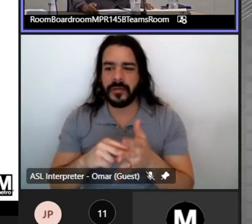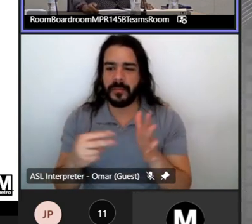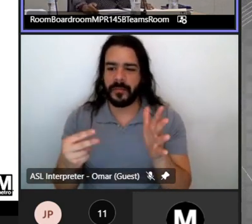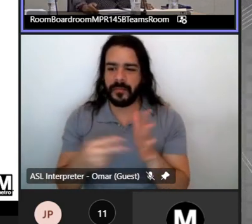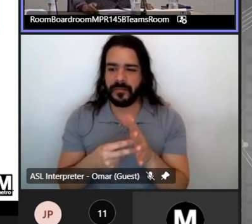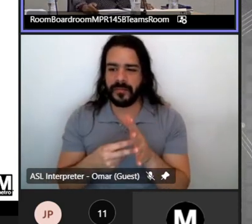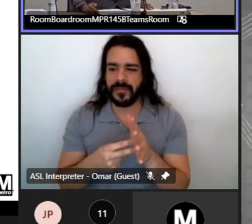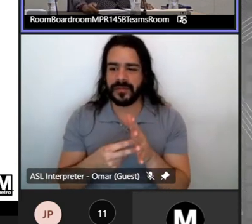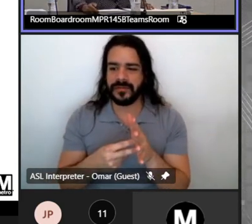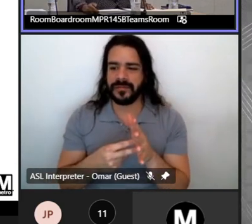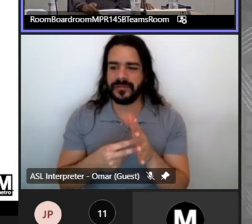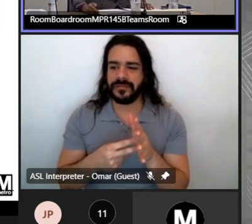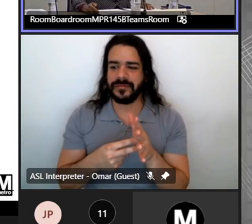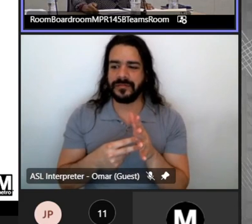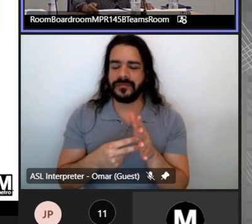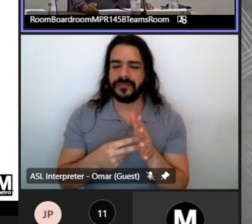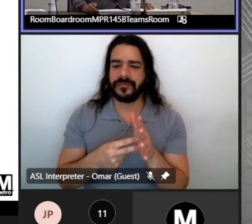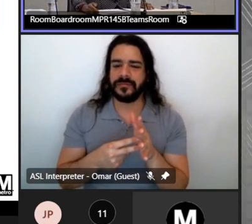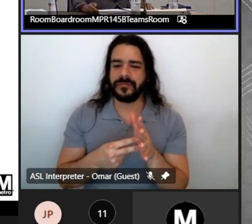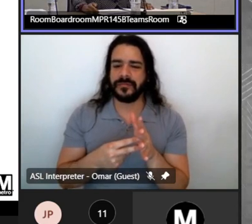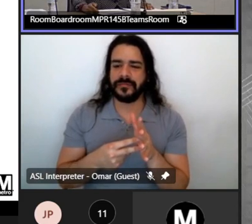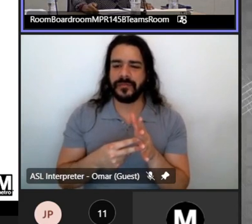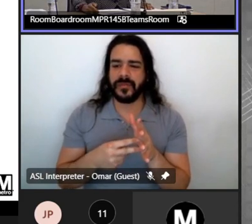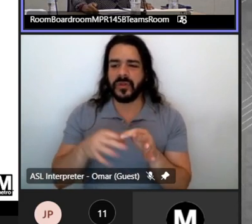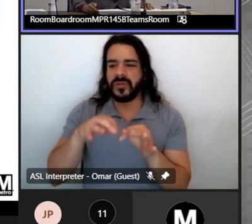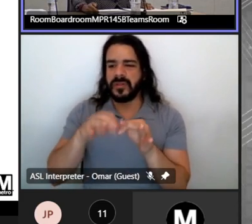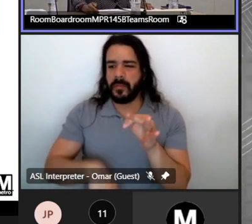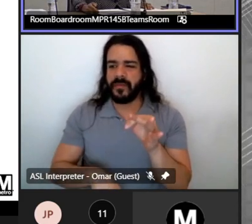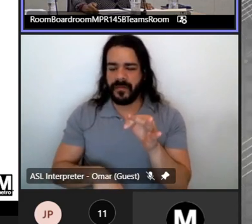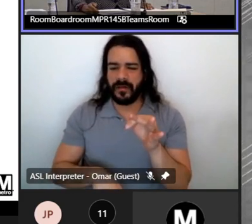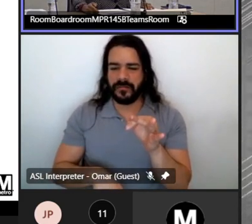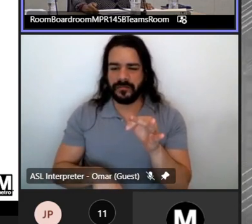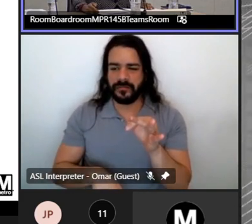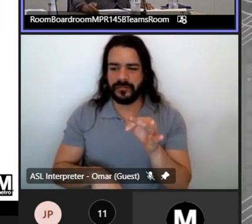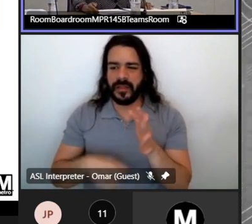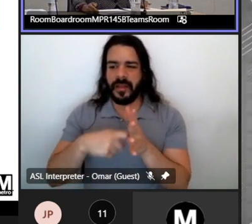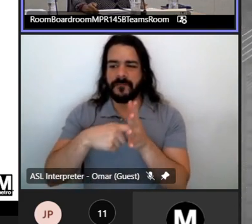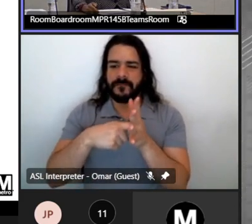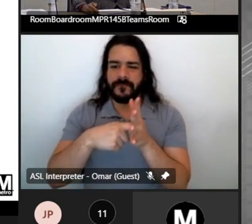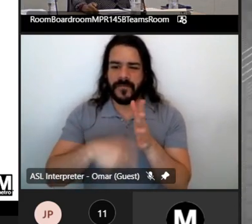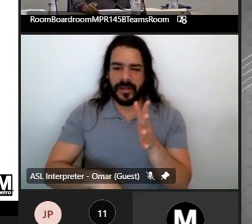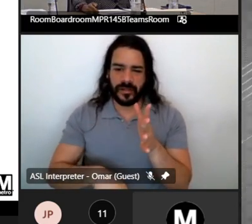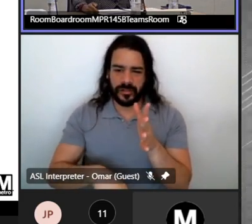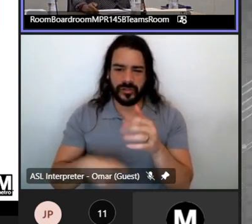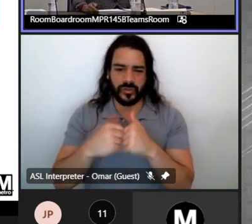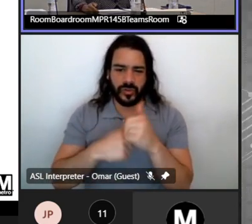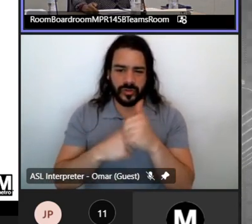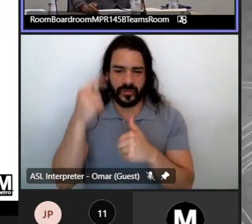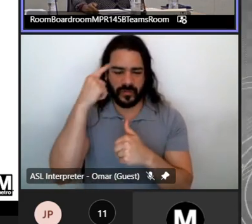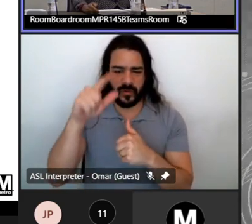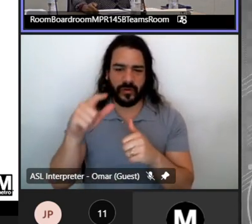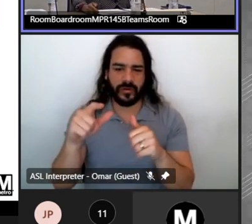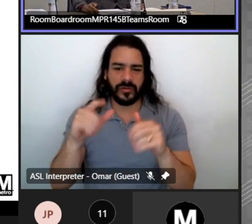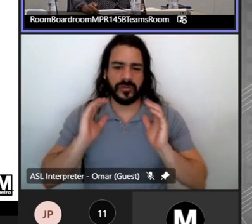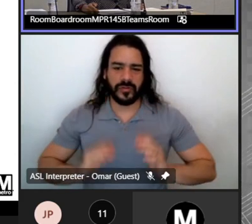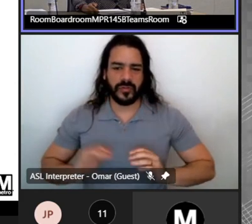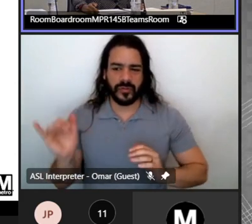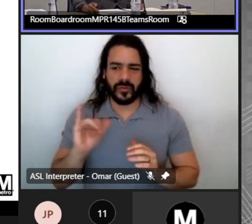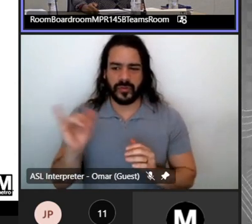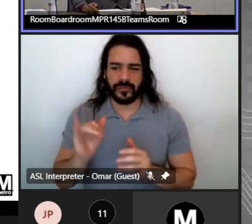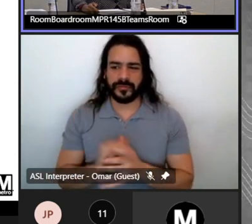accessibility. The FY24 fare optimization proposal simplifies the Metro Rail fare structure for